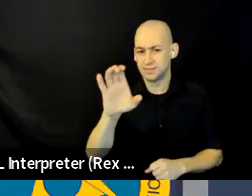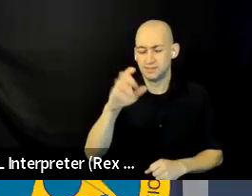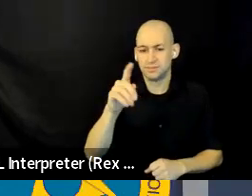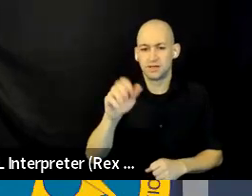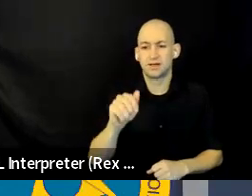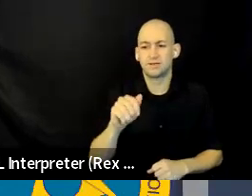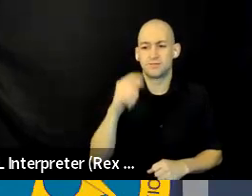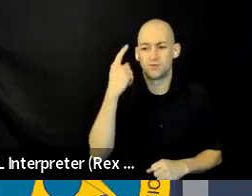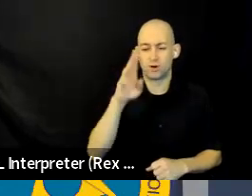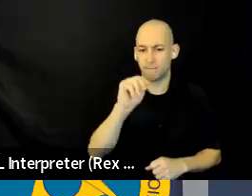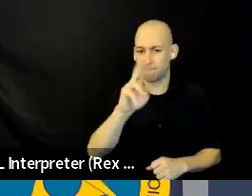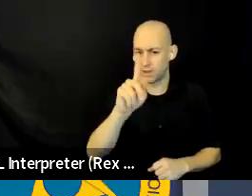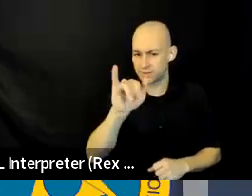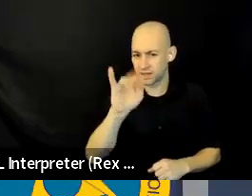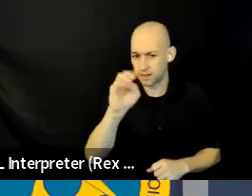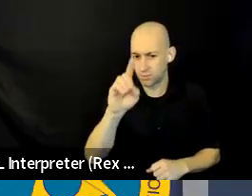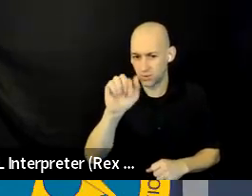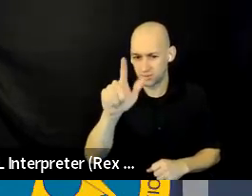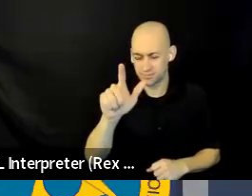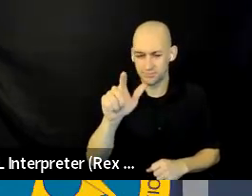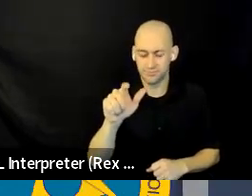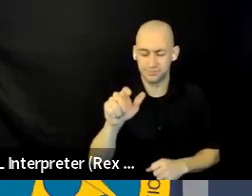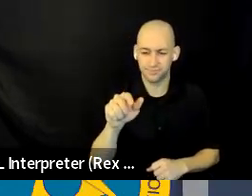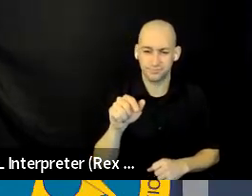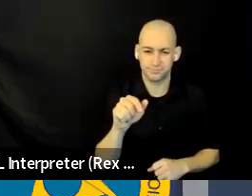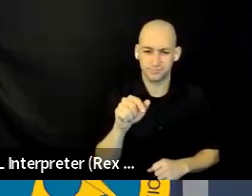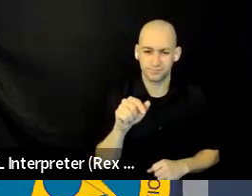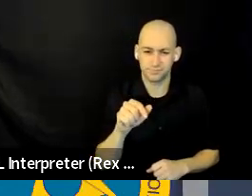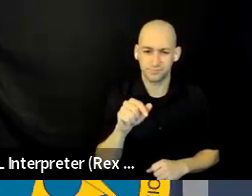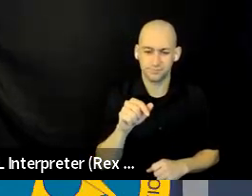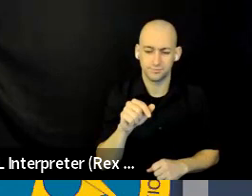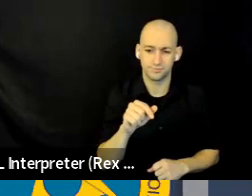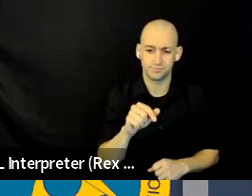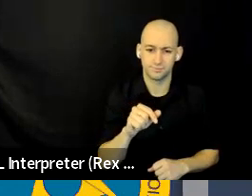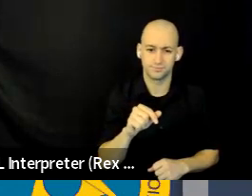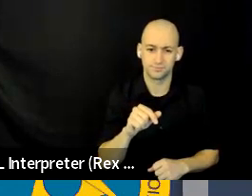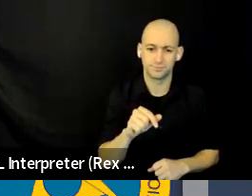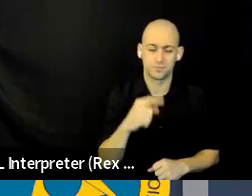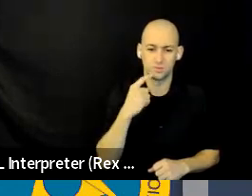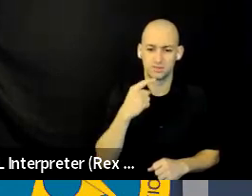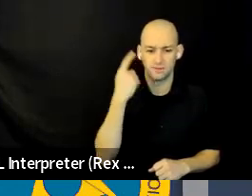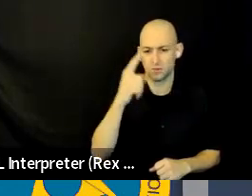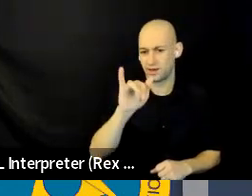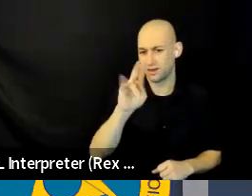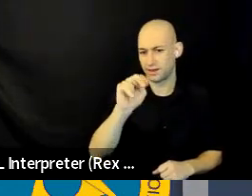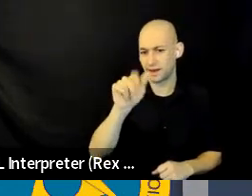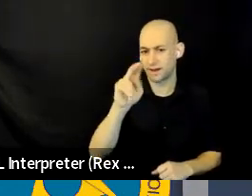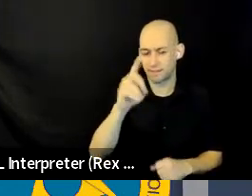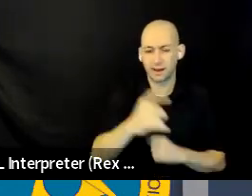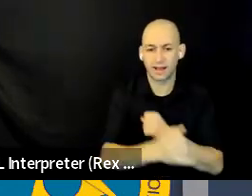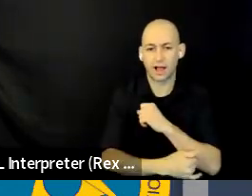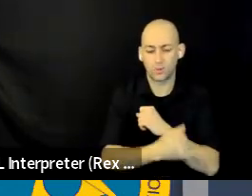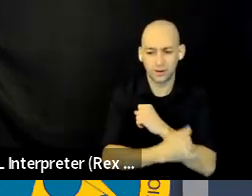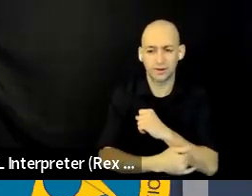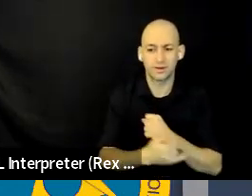a multimodal and zero-emission future. And I would say for an inland county, we have